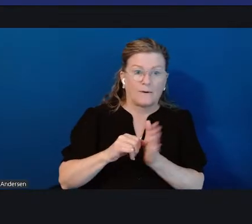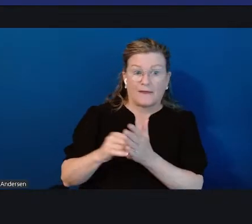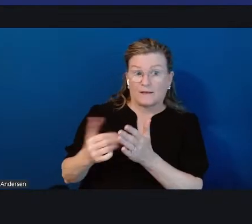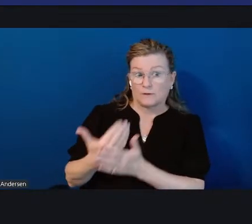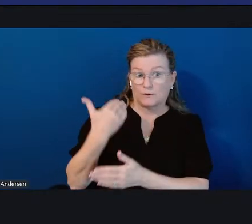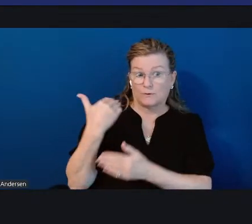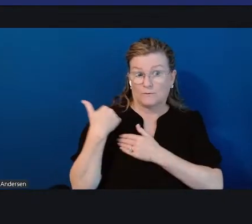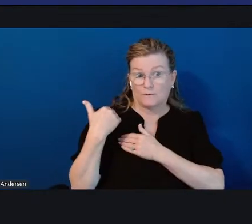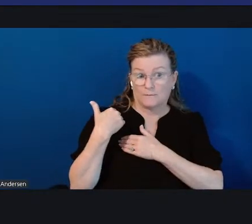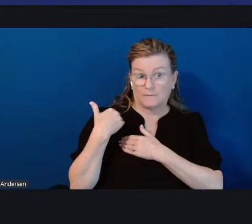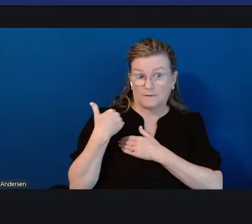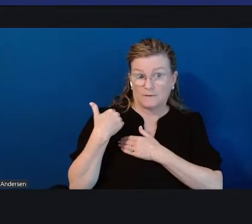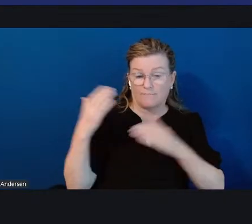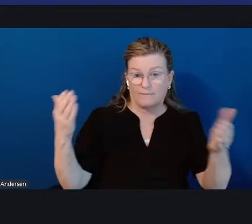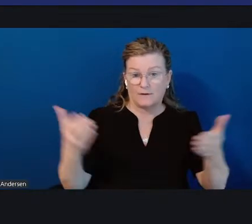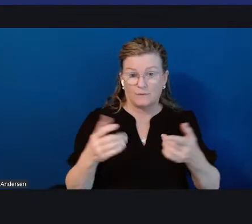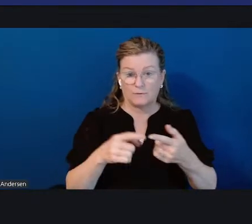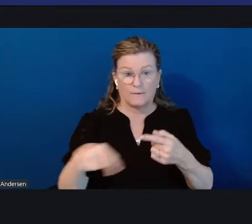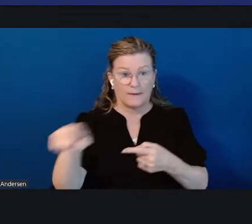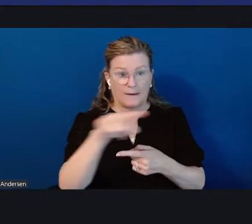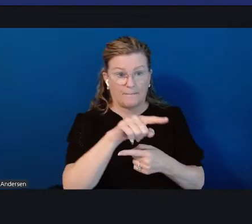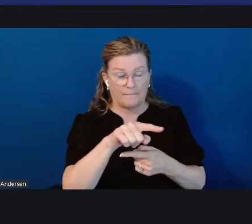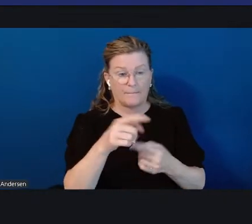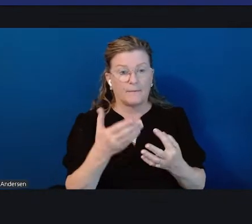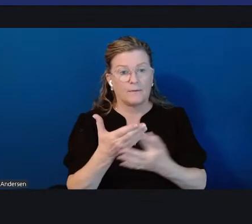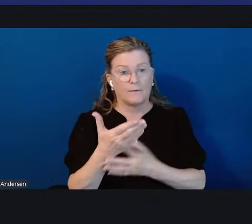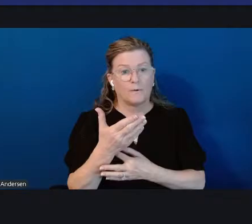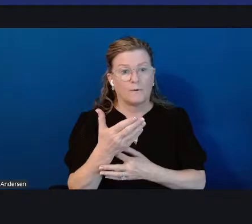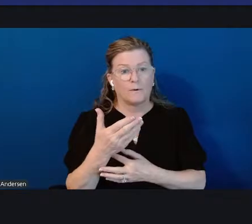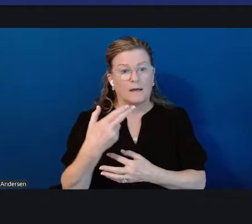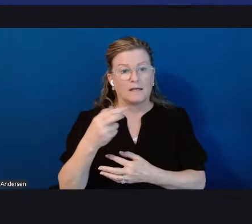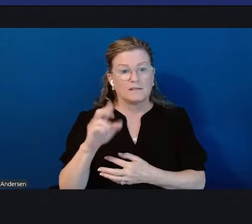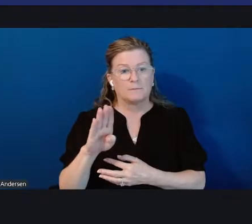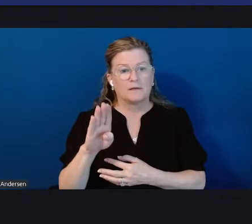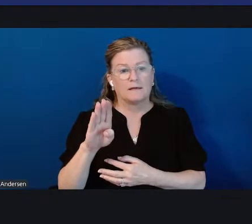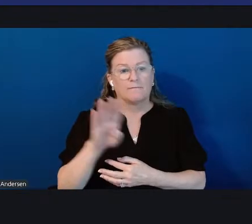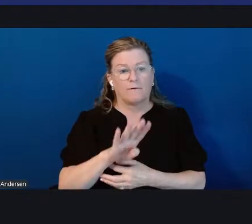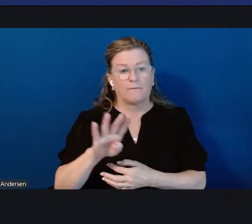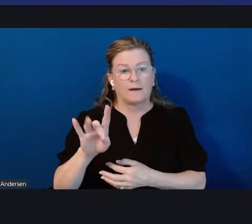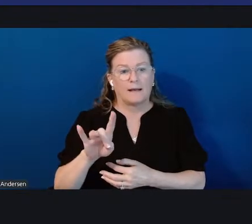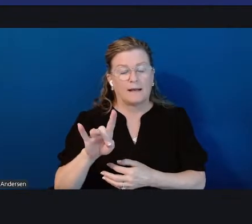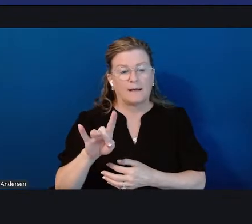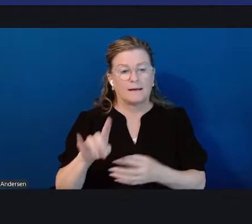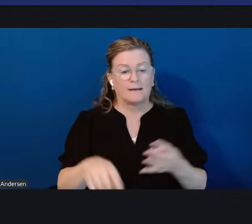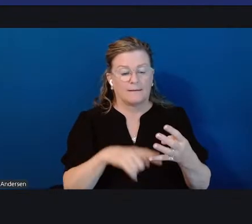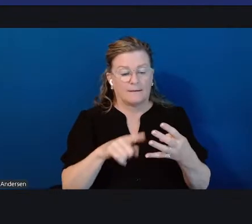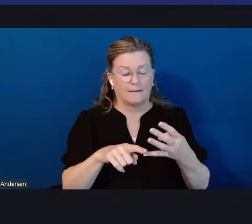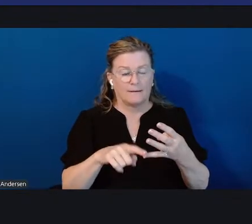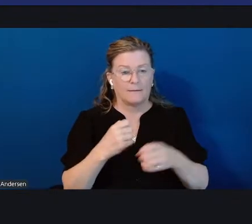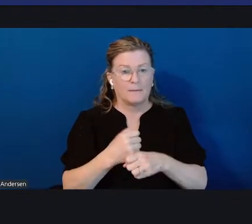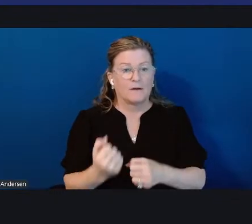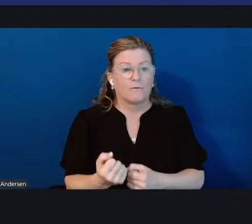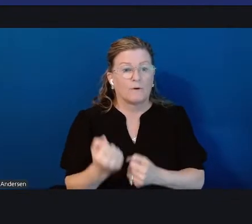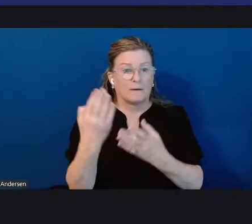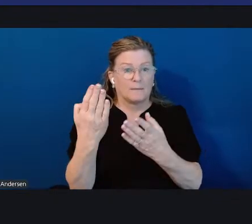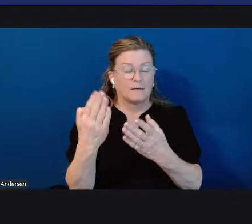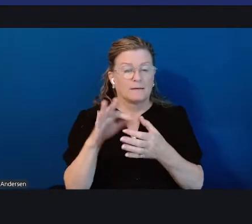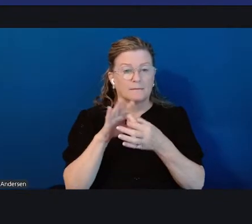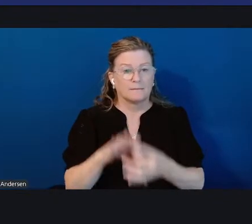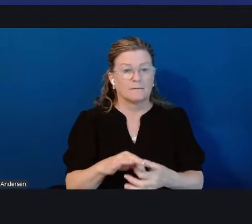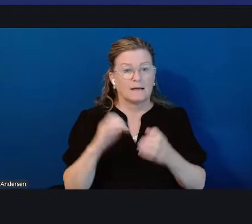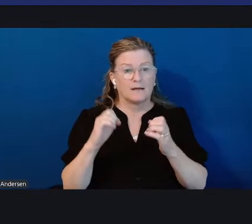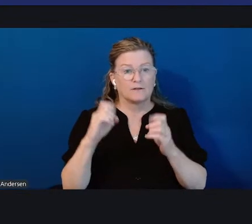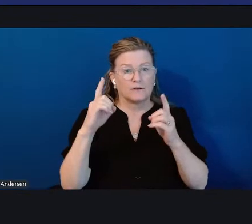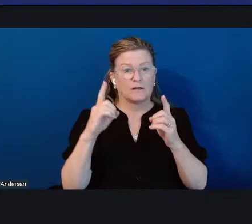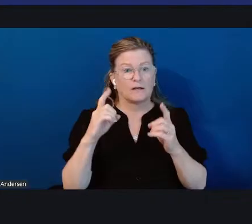responsibility that's been introduced to them through House Bill 448. And then finally, make recommendations regarding the